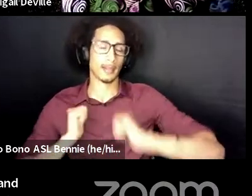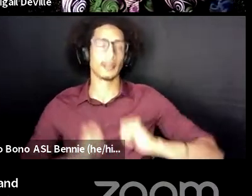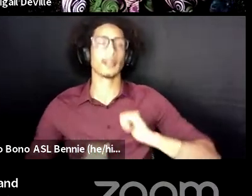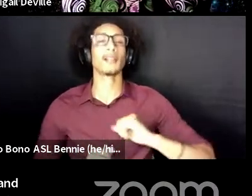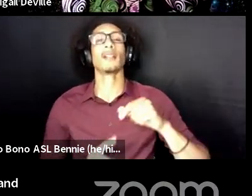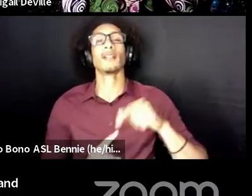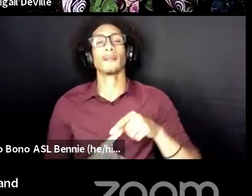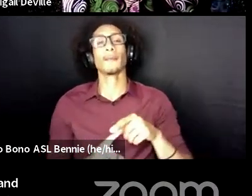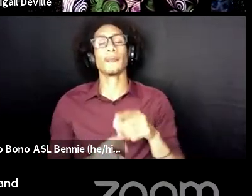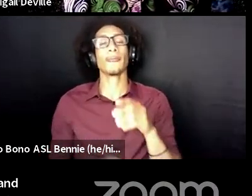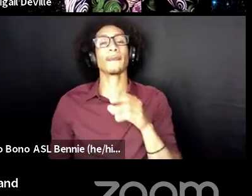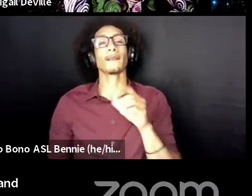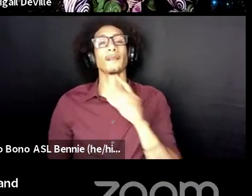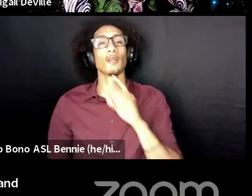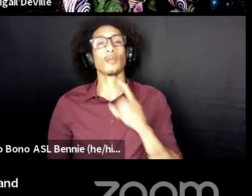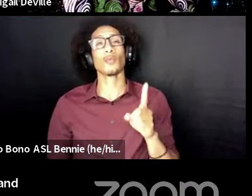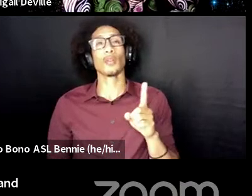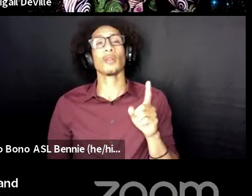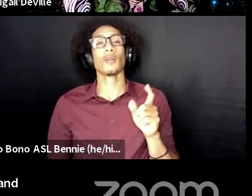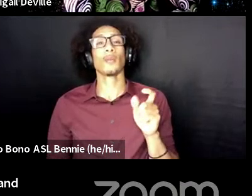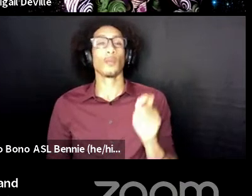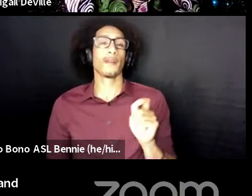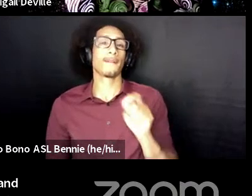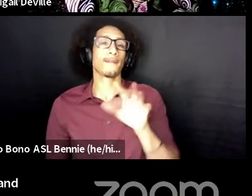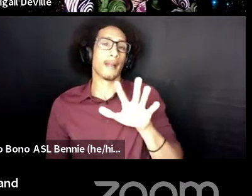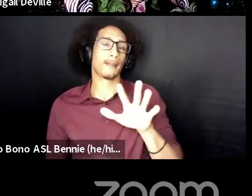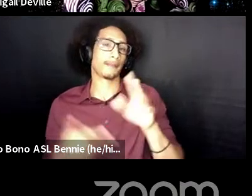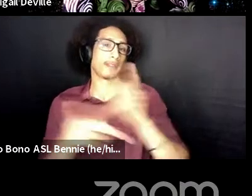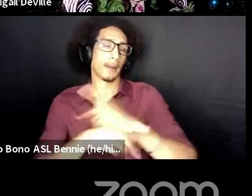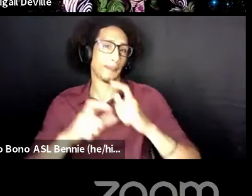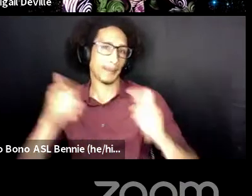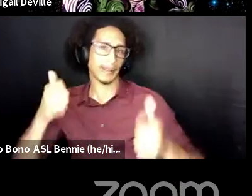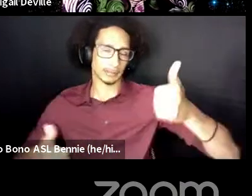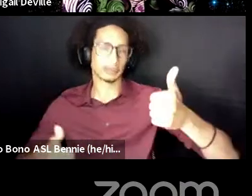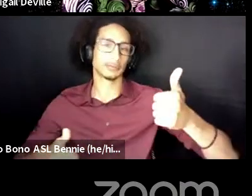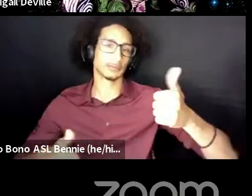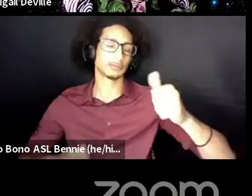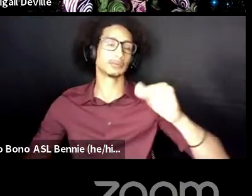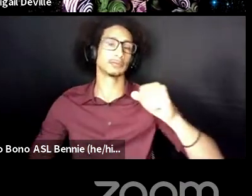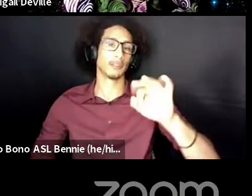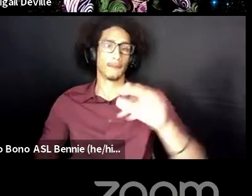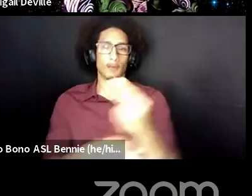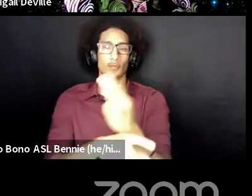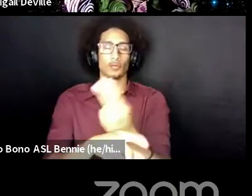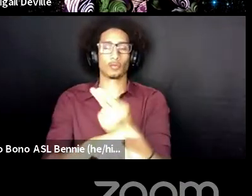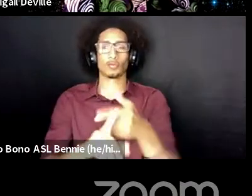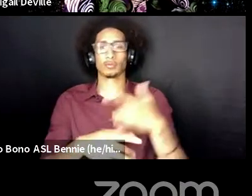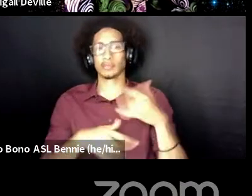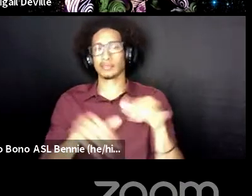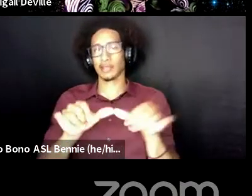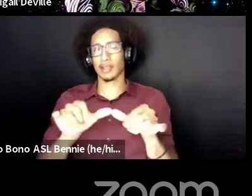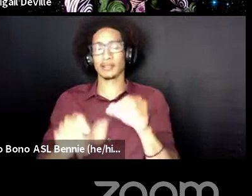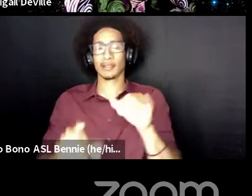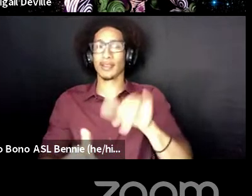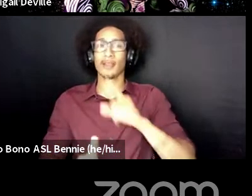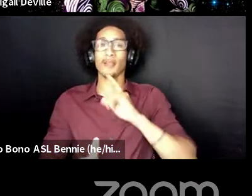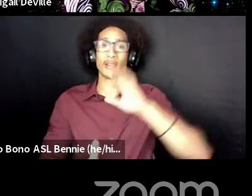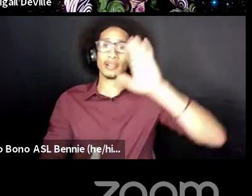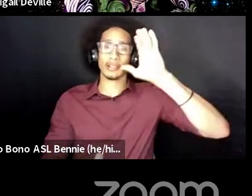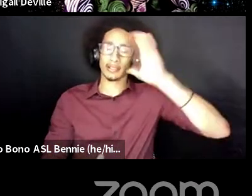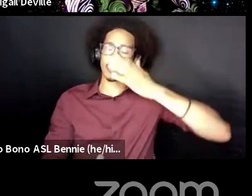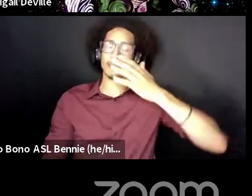like 1.5 times the usual scale C. So it's just a bit uncanny, and I think